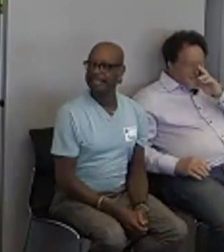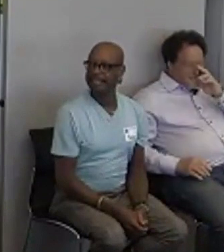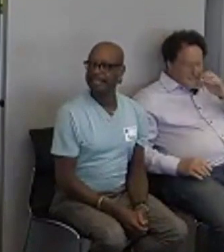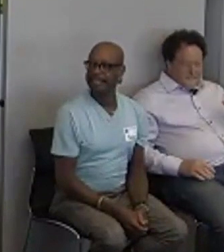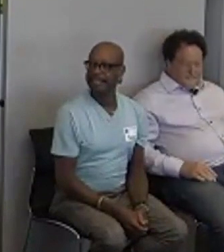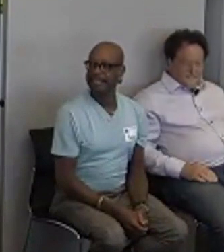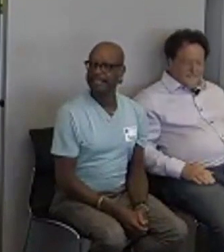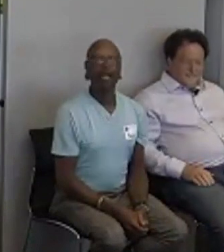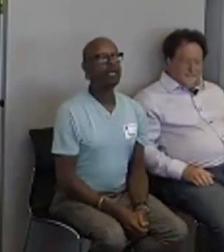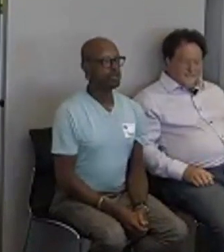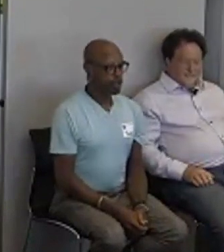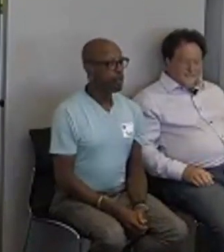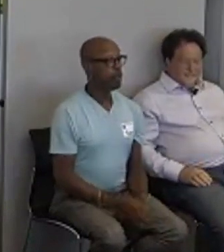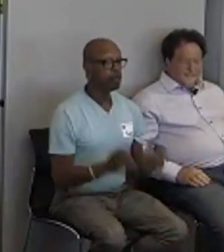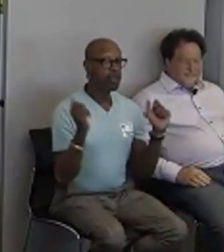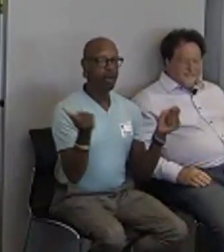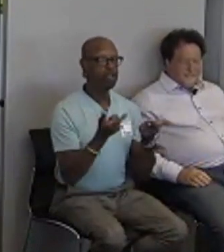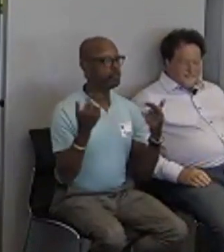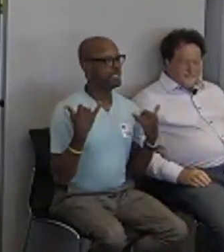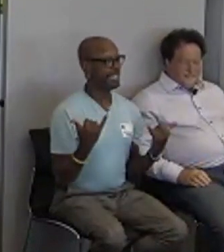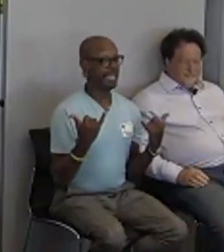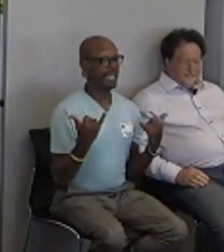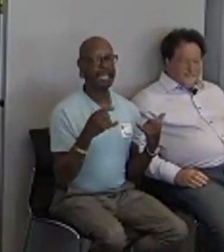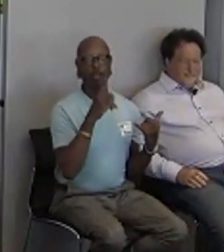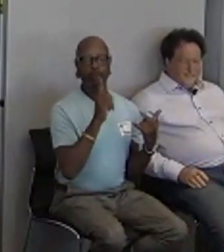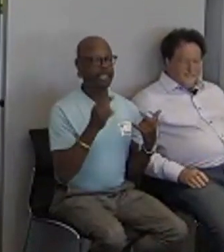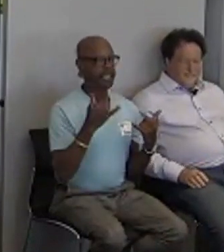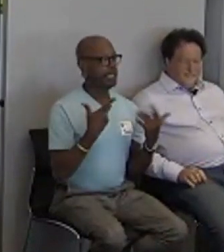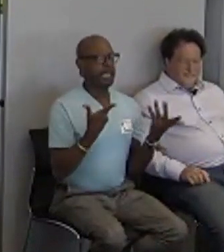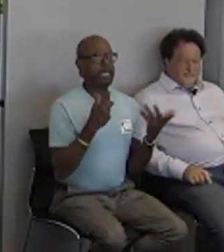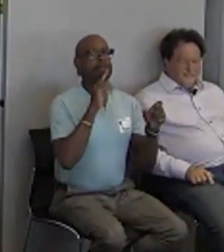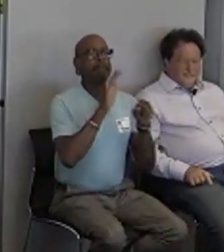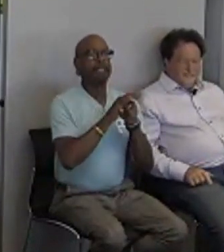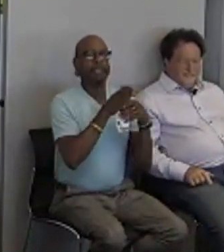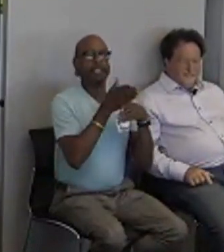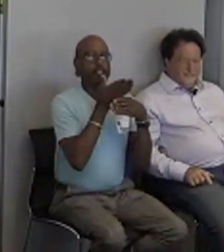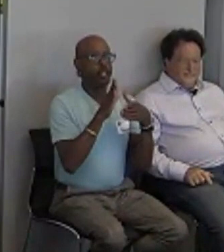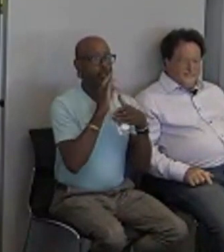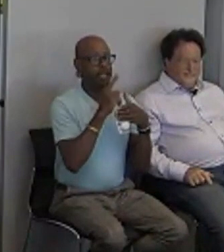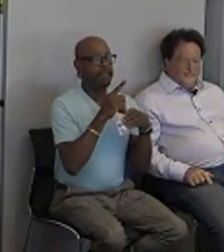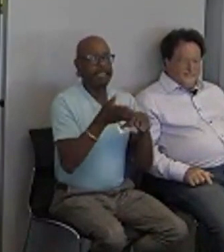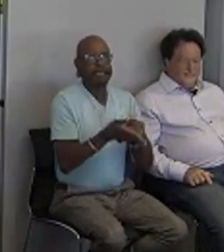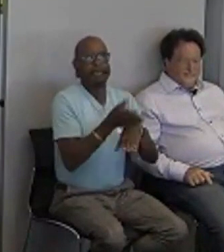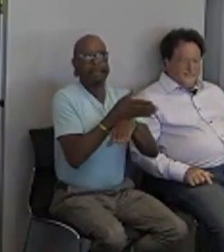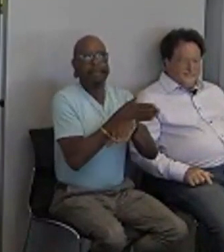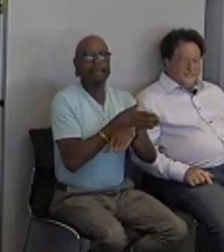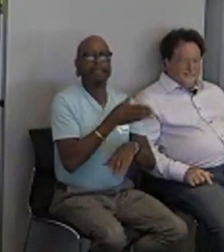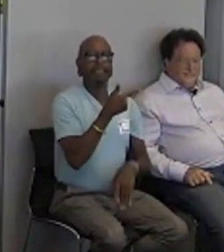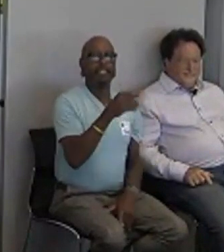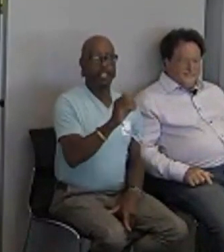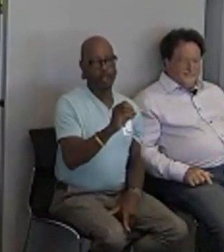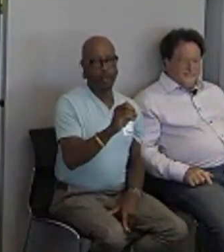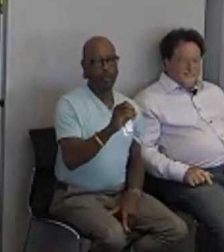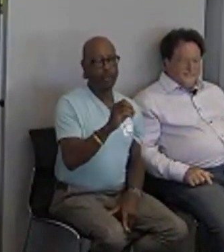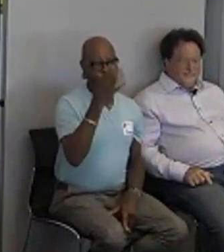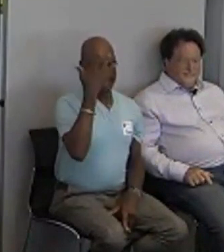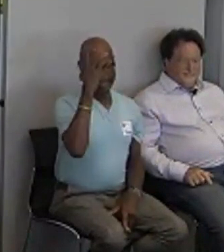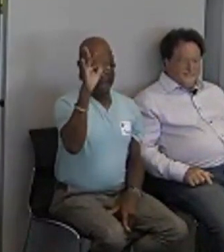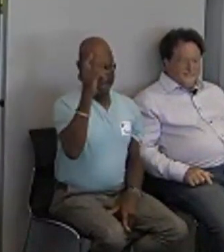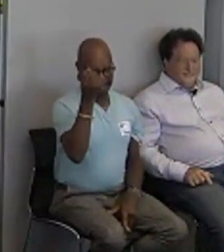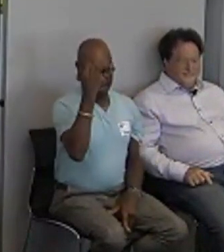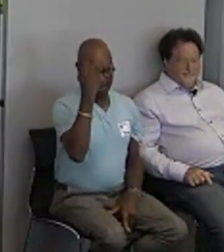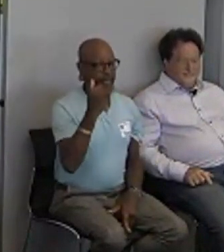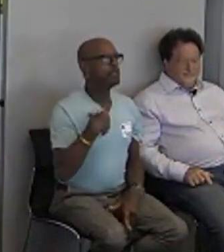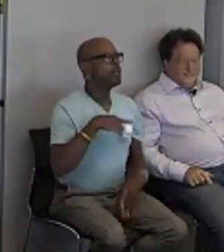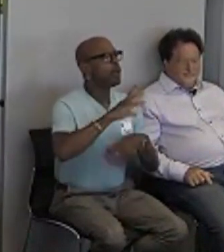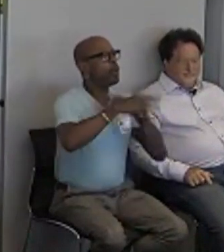So with you being here today, it underscores a shared commitment to enhancing geoliteracy and making our world an